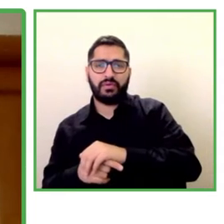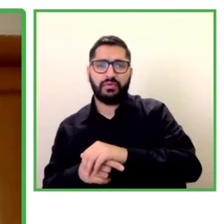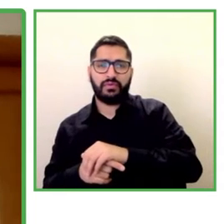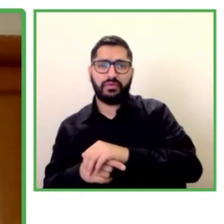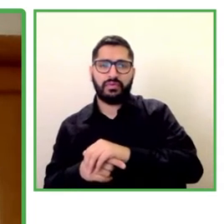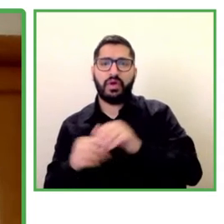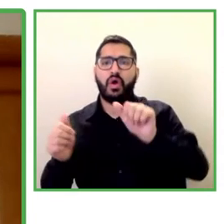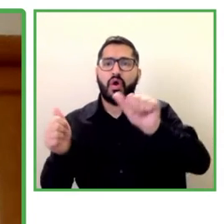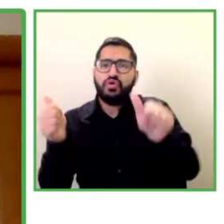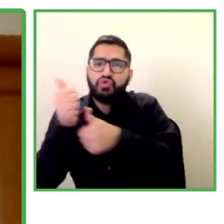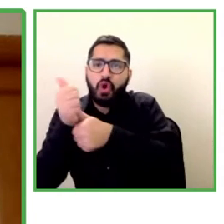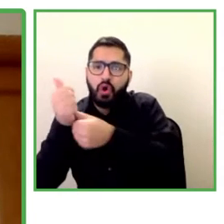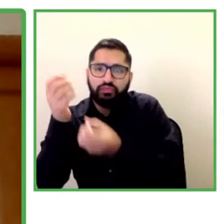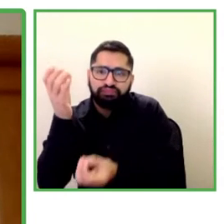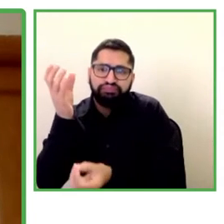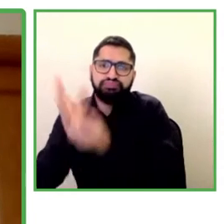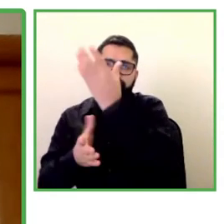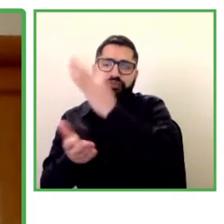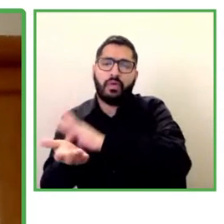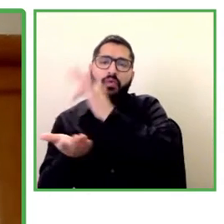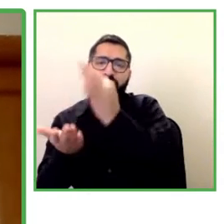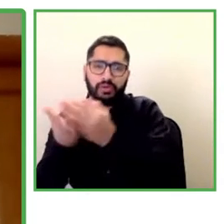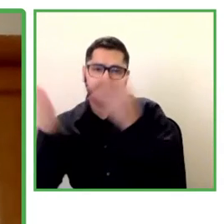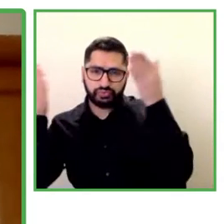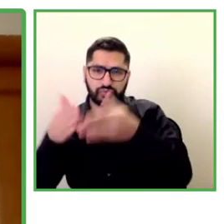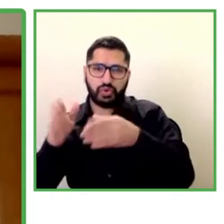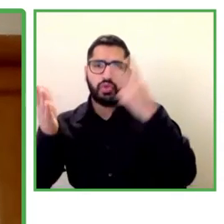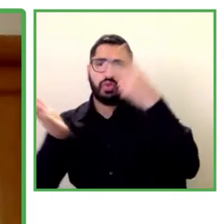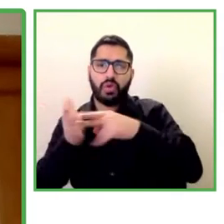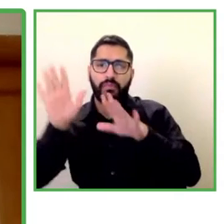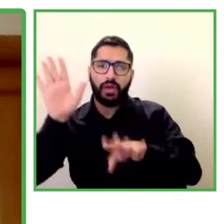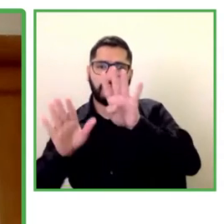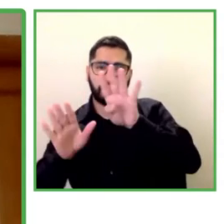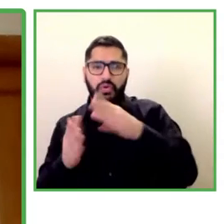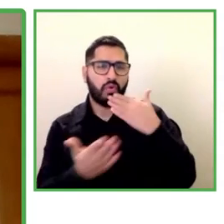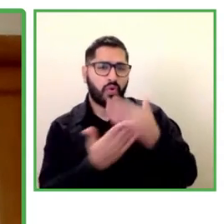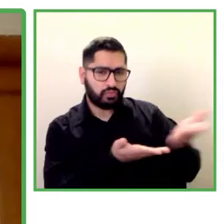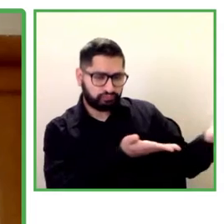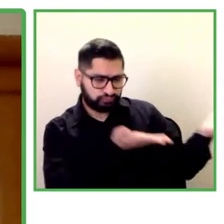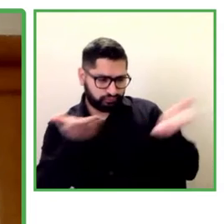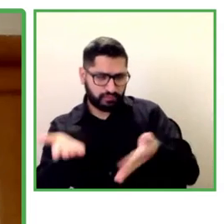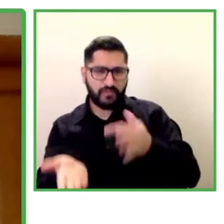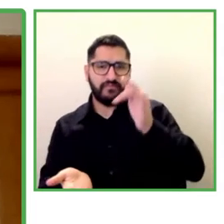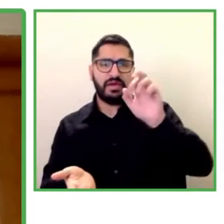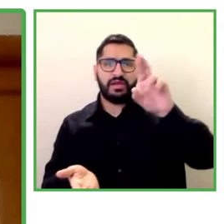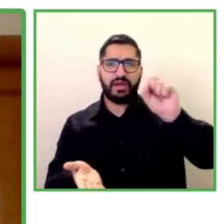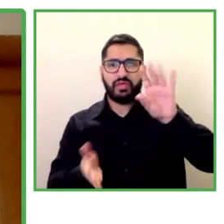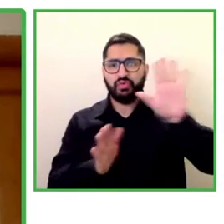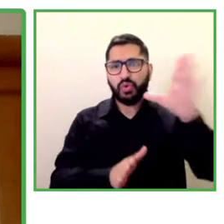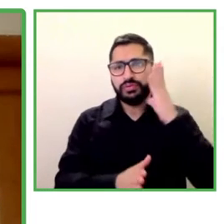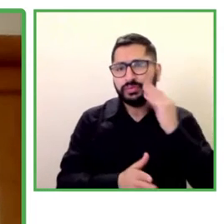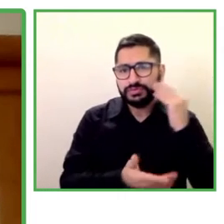People Management from 2014. So the floor is yours, Fernando. Go ahead.